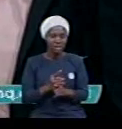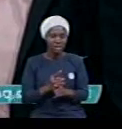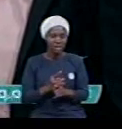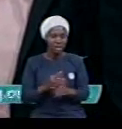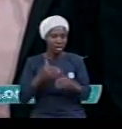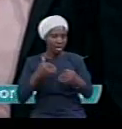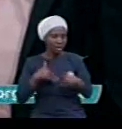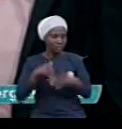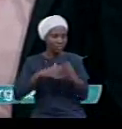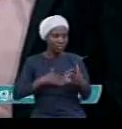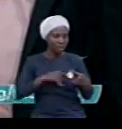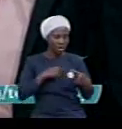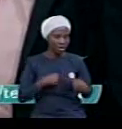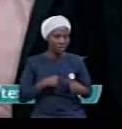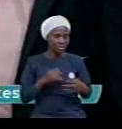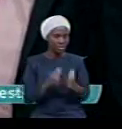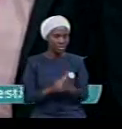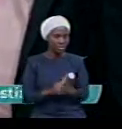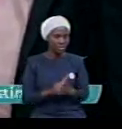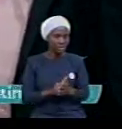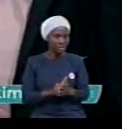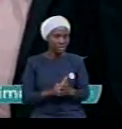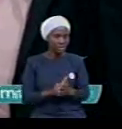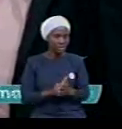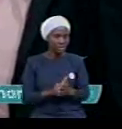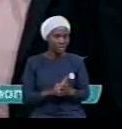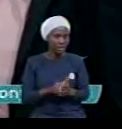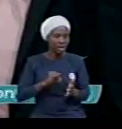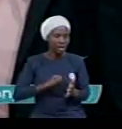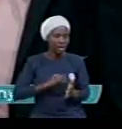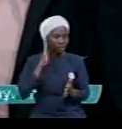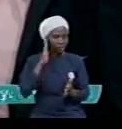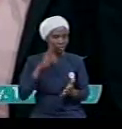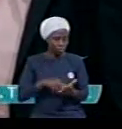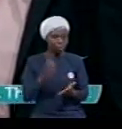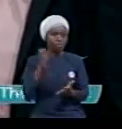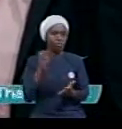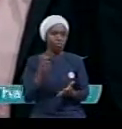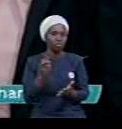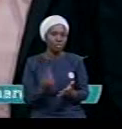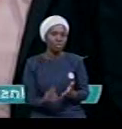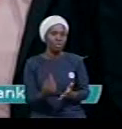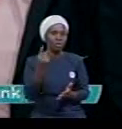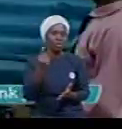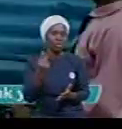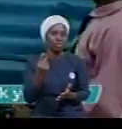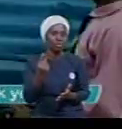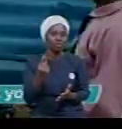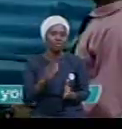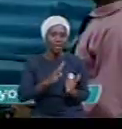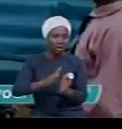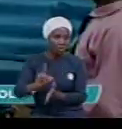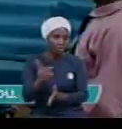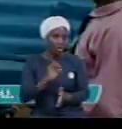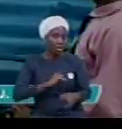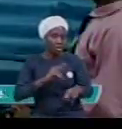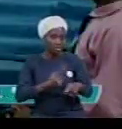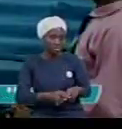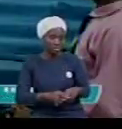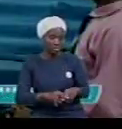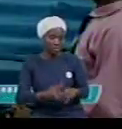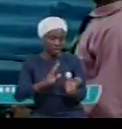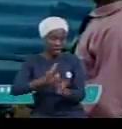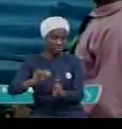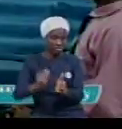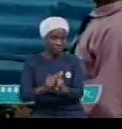I just had in my heart that I should jump up. So I left where I was. I left the place where I